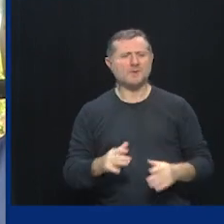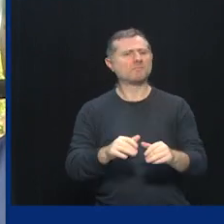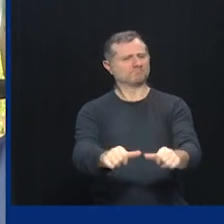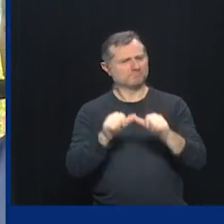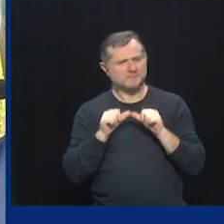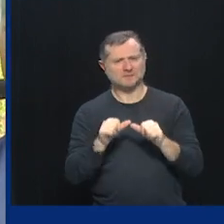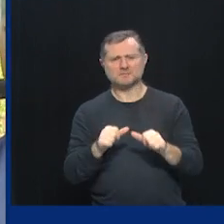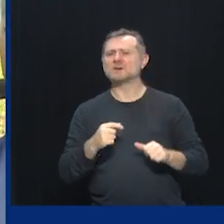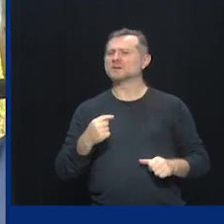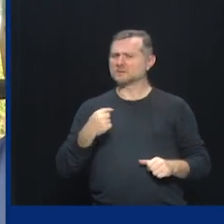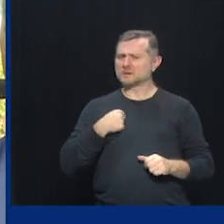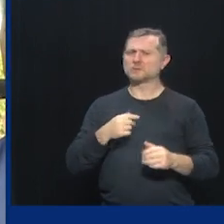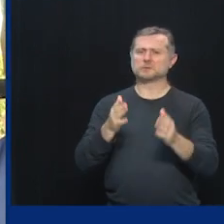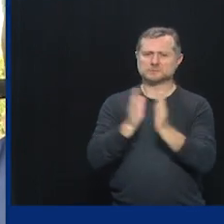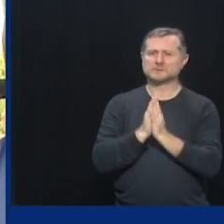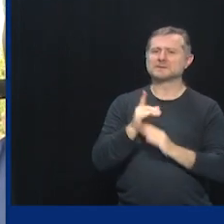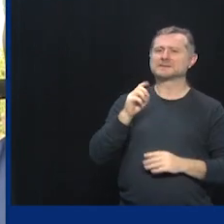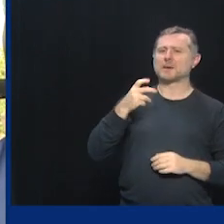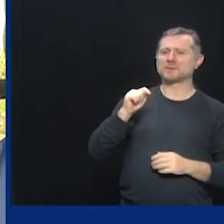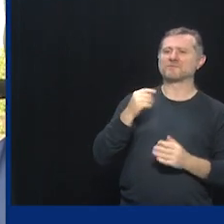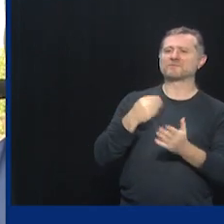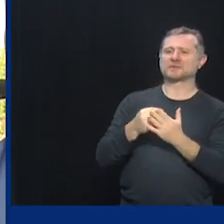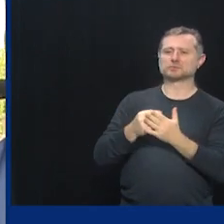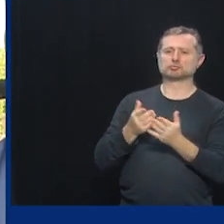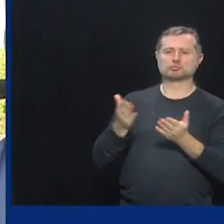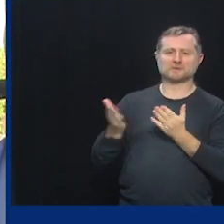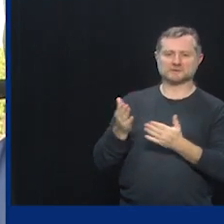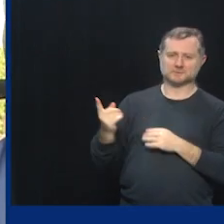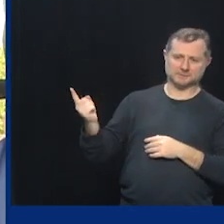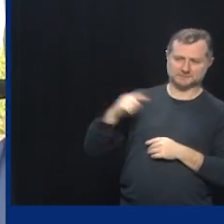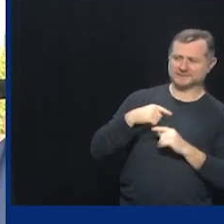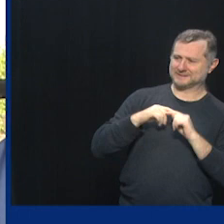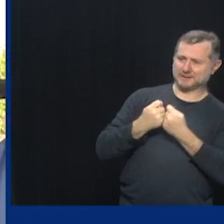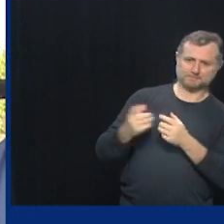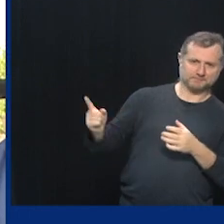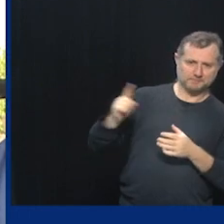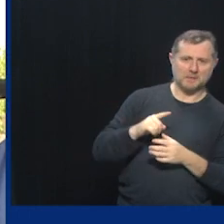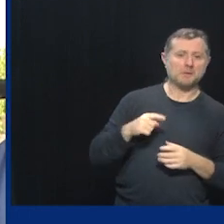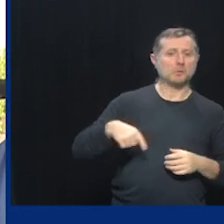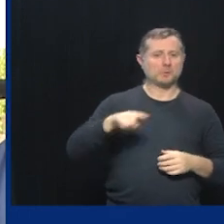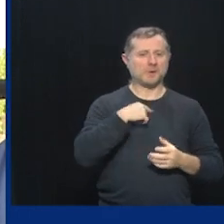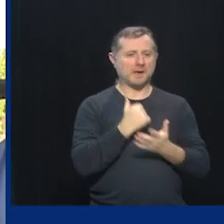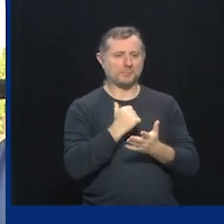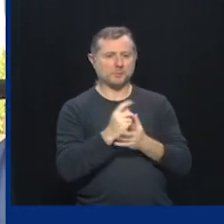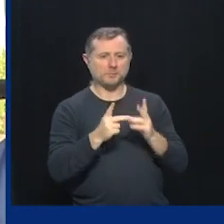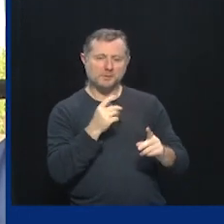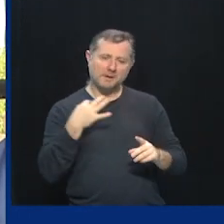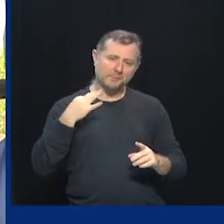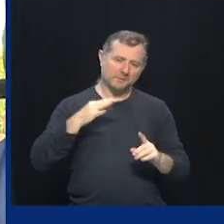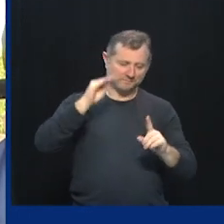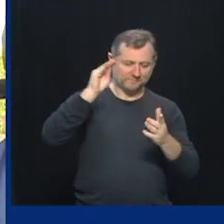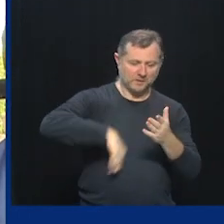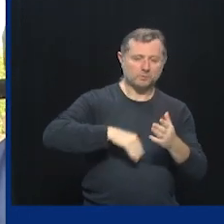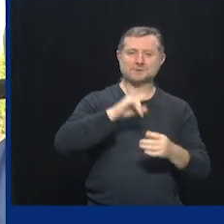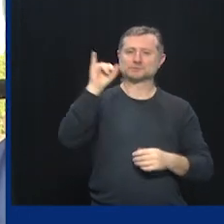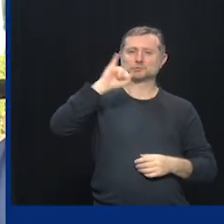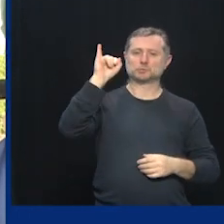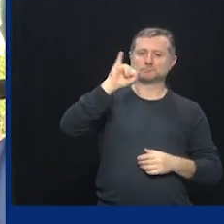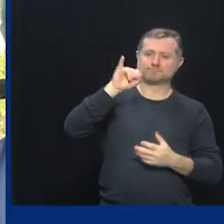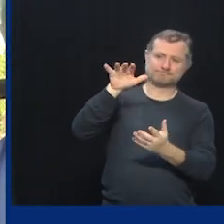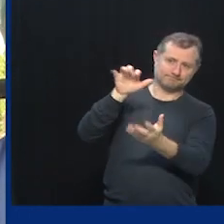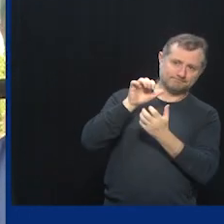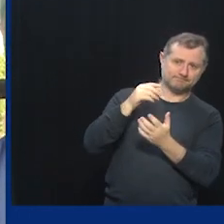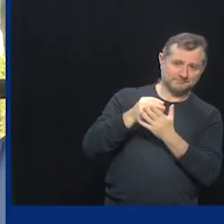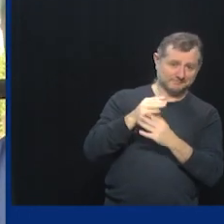Financial Services to bring out teams in person to help people file their claims for insurance. I told the insurance companies, get ready. I don't